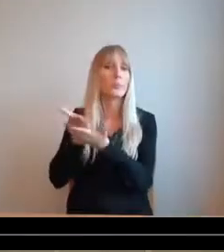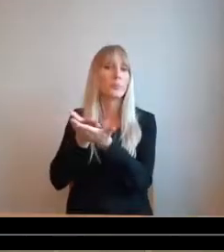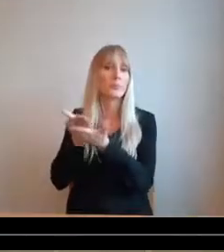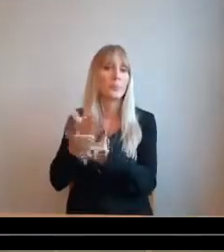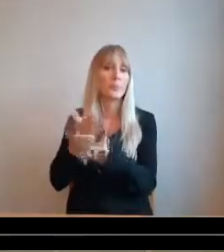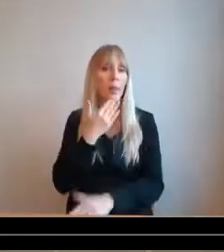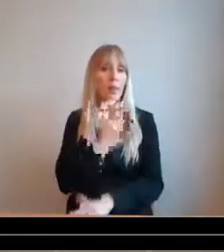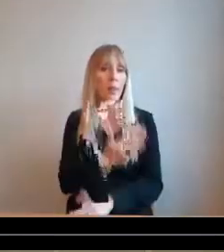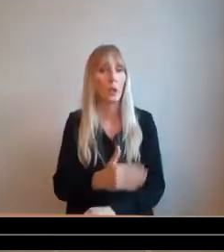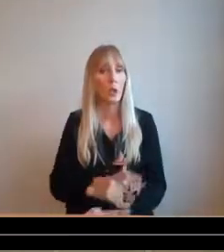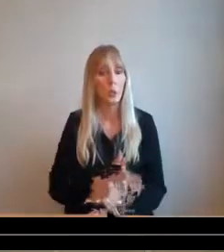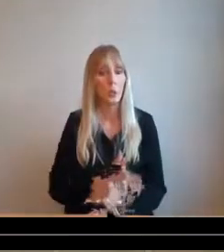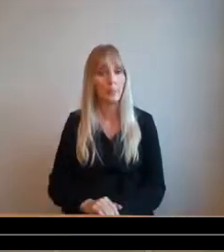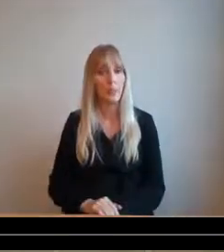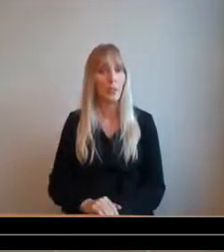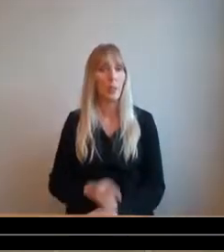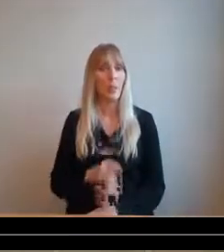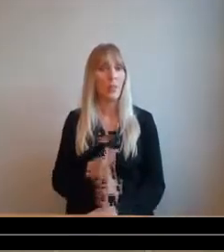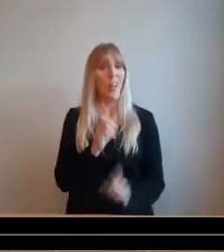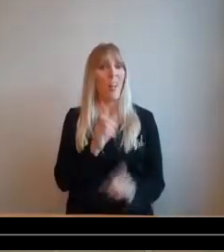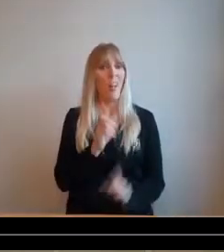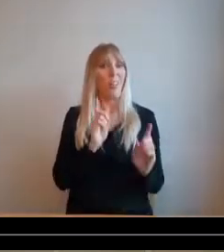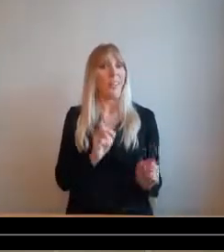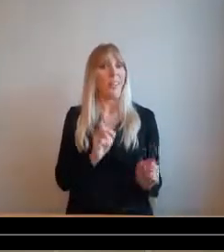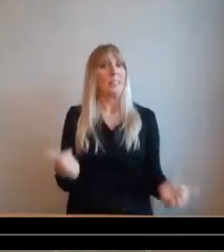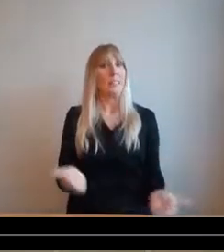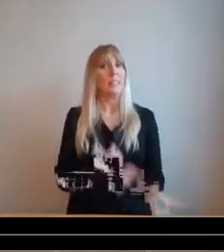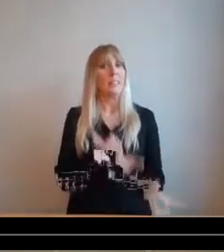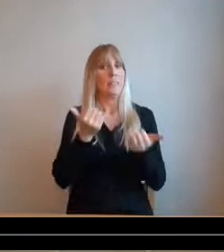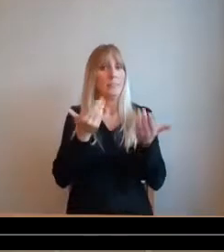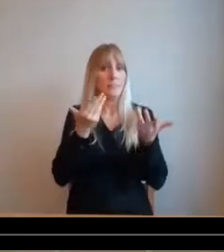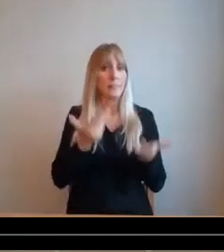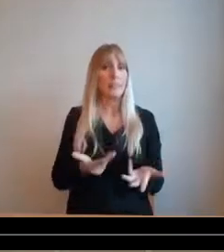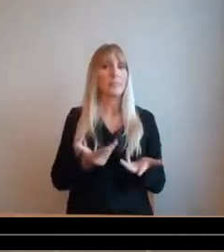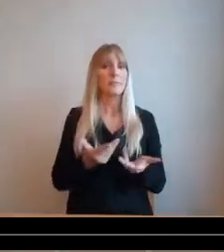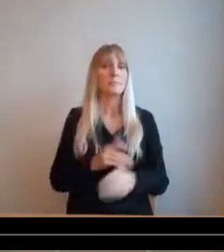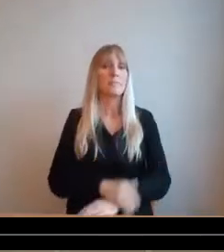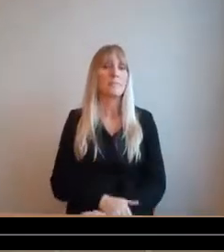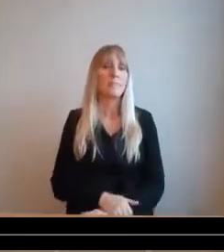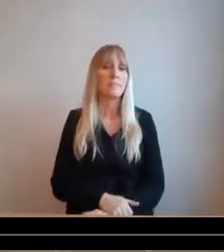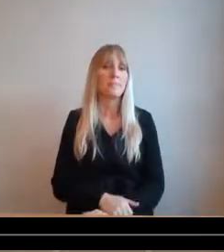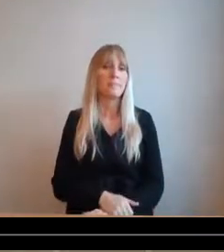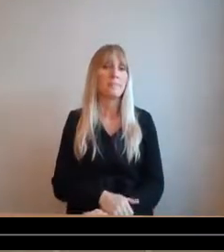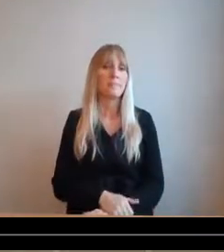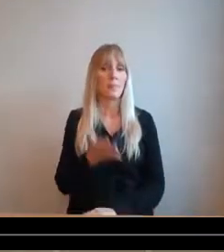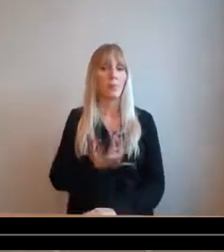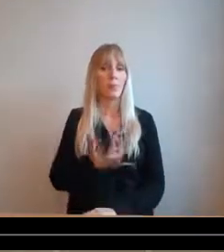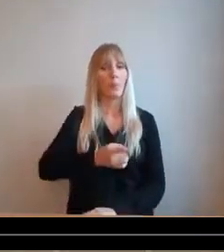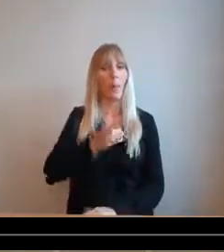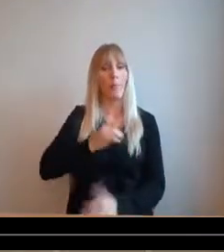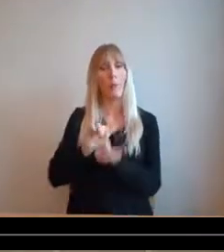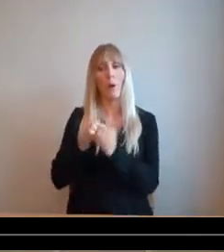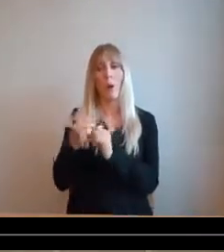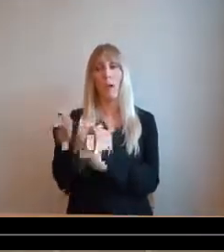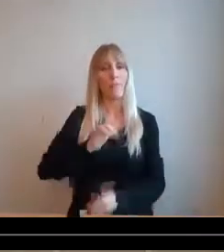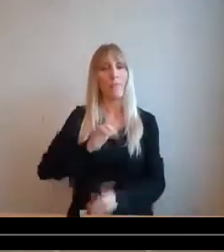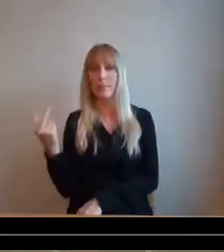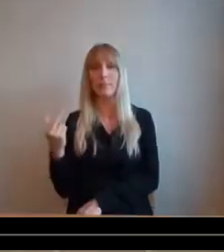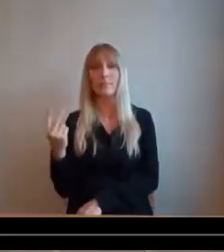that. Okay, that's about all we have time for today from myself and my